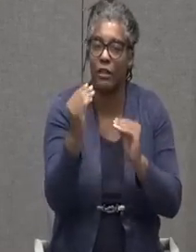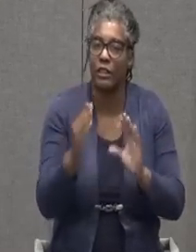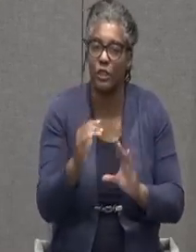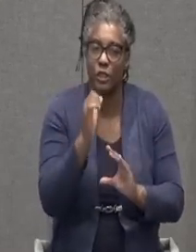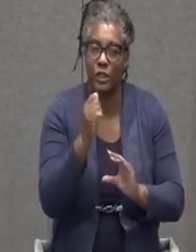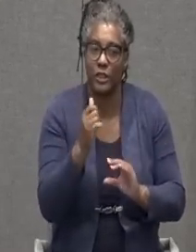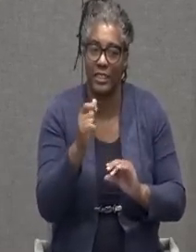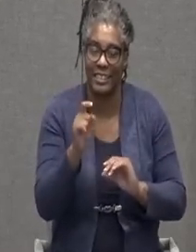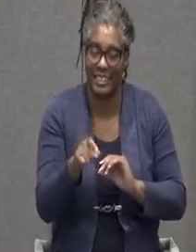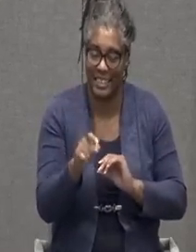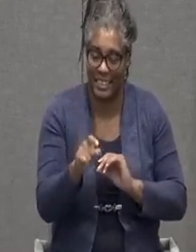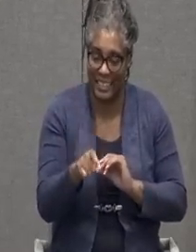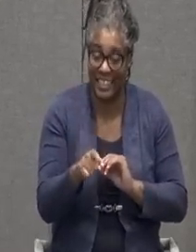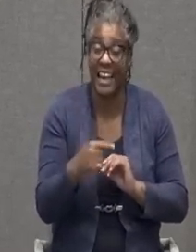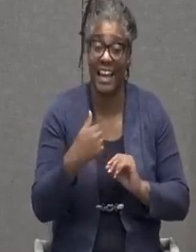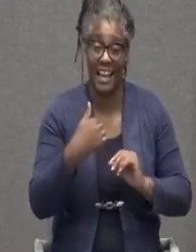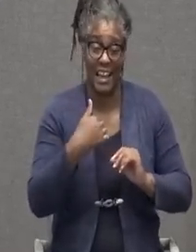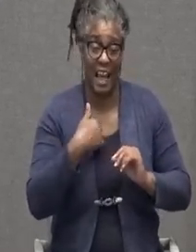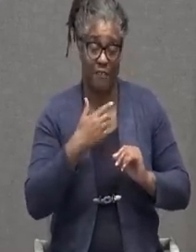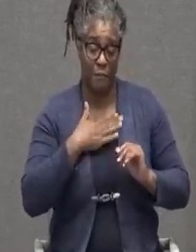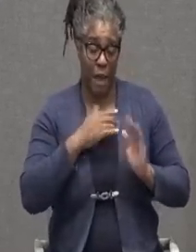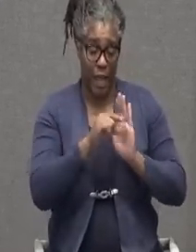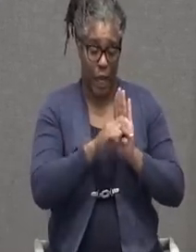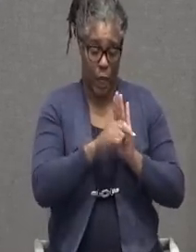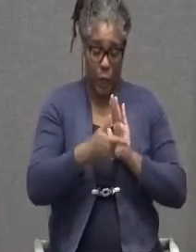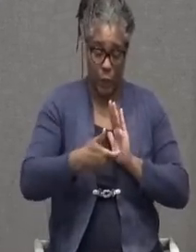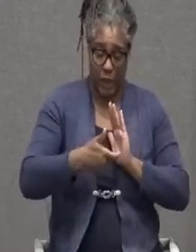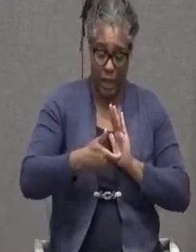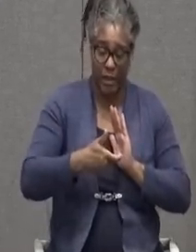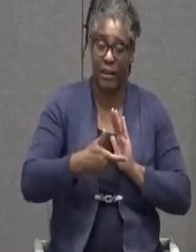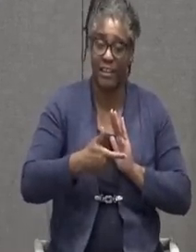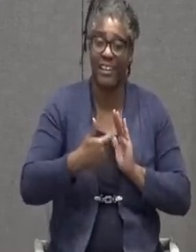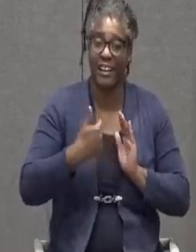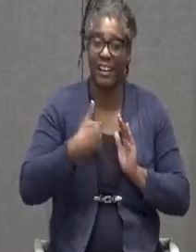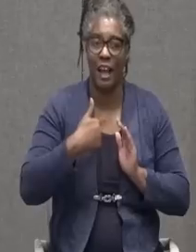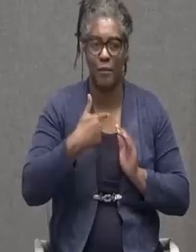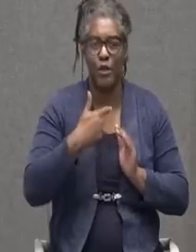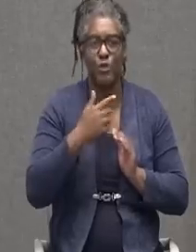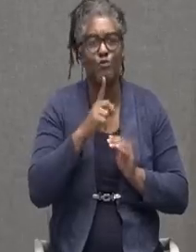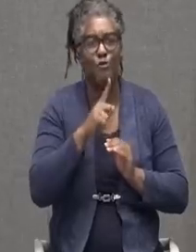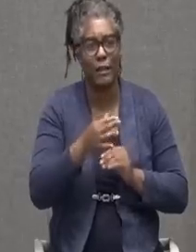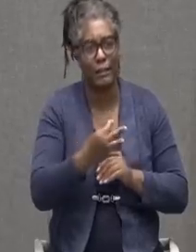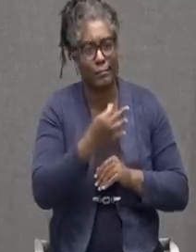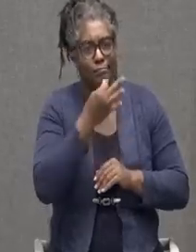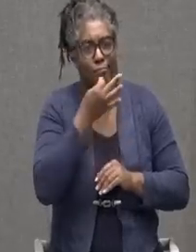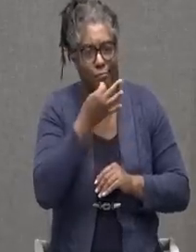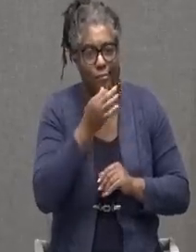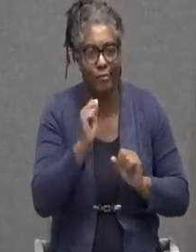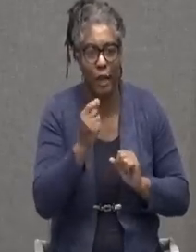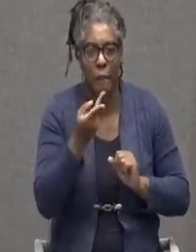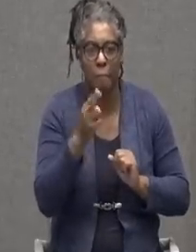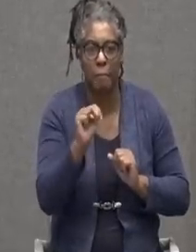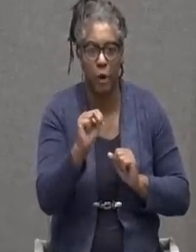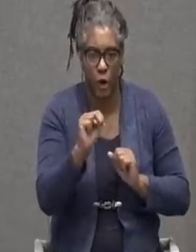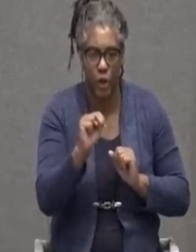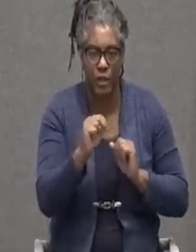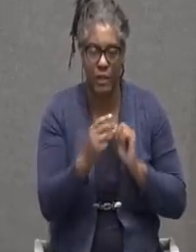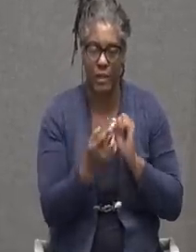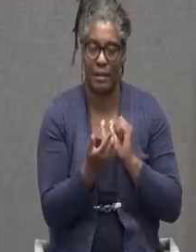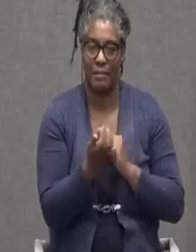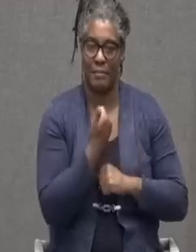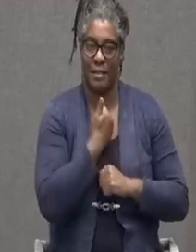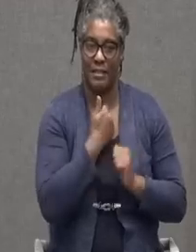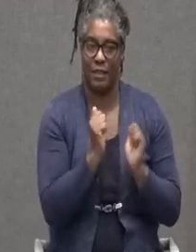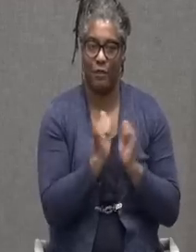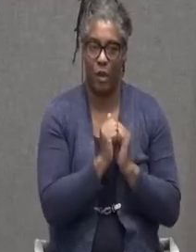very good about burning myself with, but I brought it, and I don't think it's turned on. It is not. I should turn it on